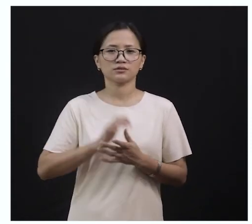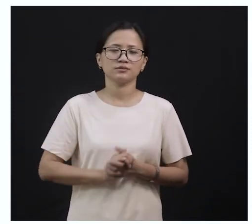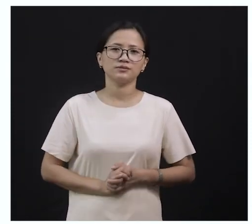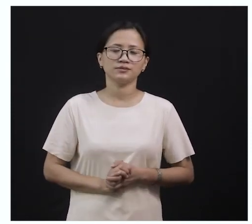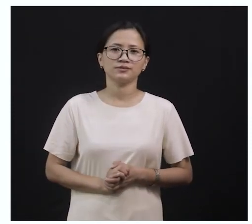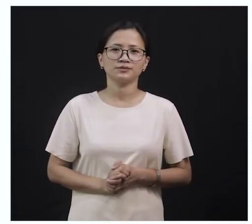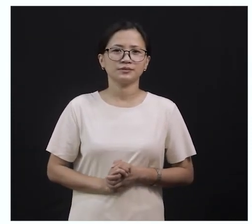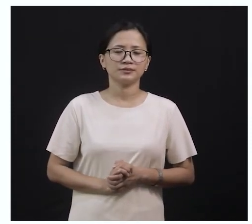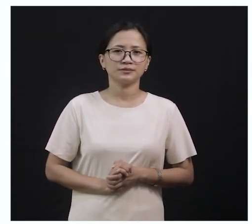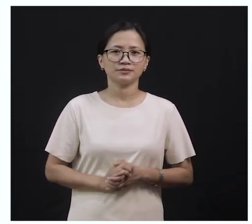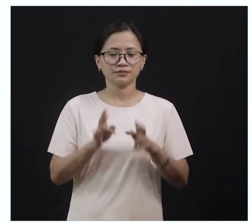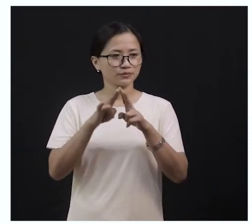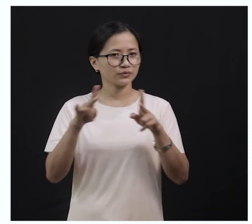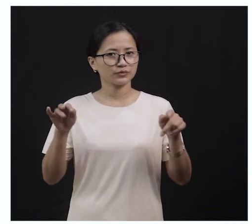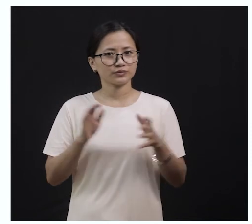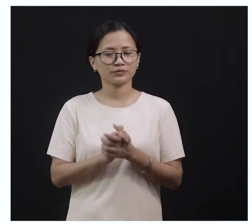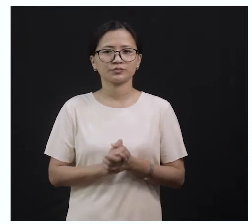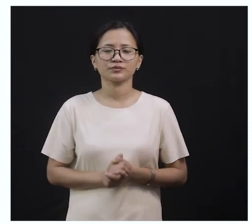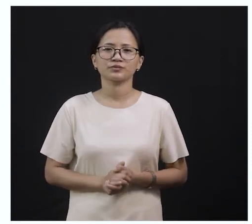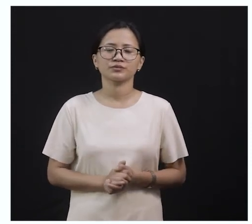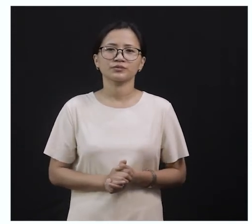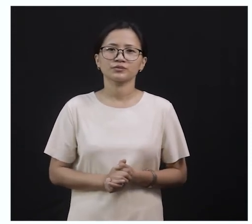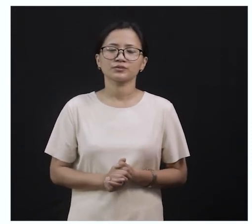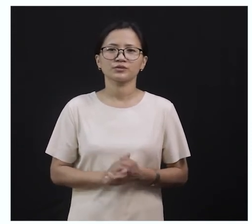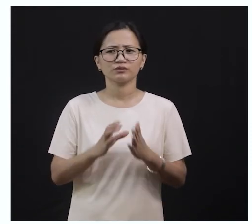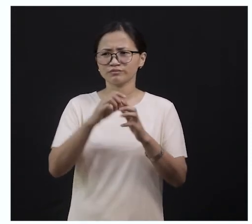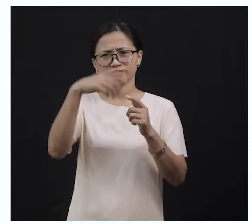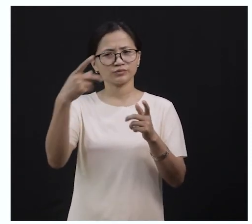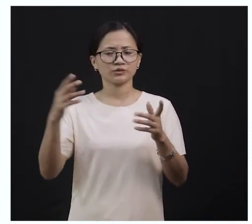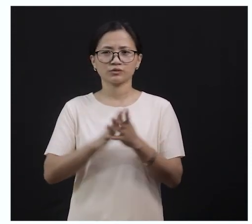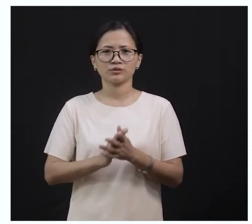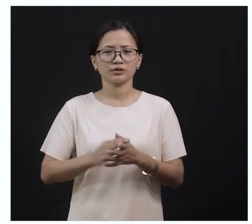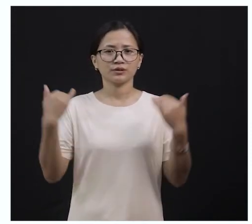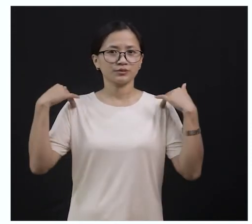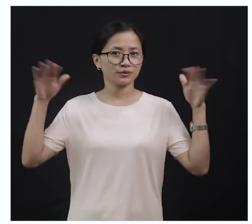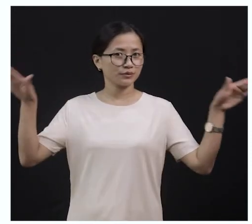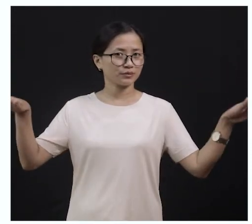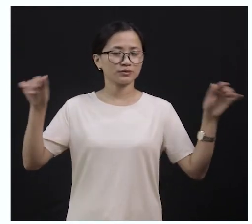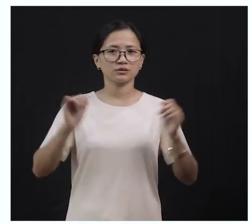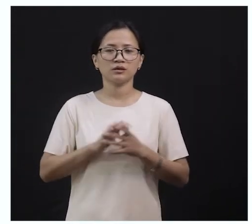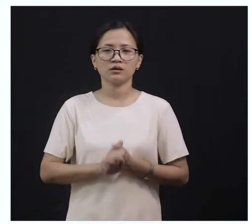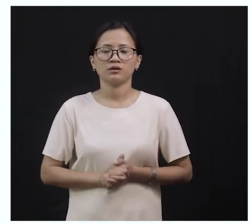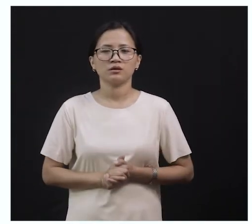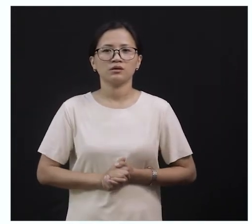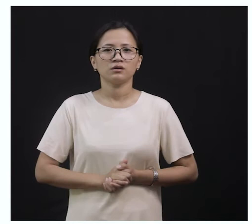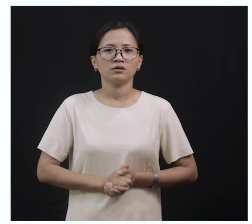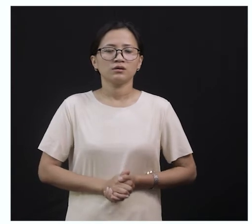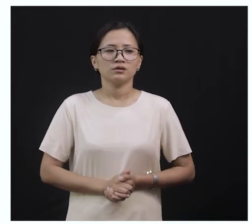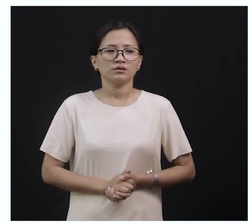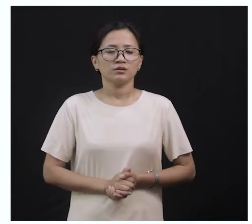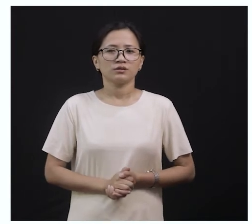with different colors and different pattern, different drawing on their wings, right? So